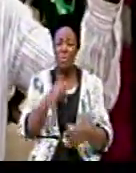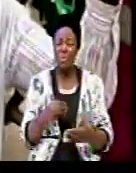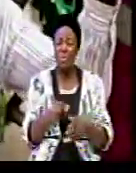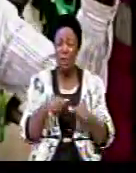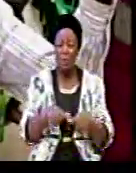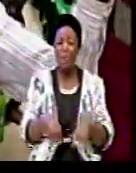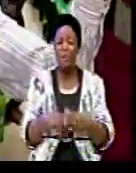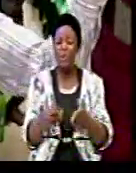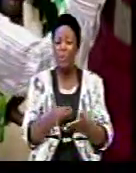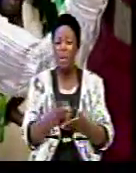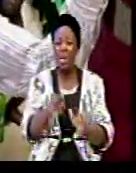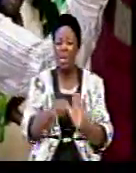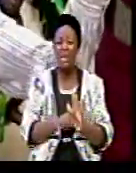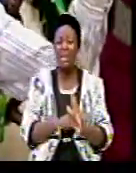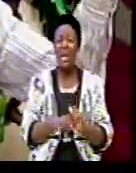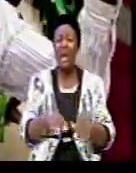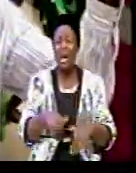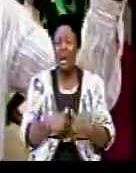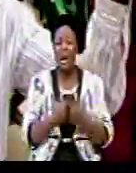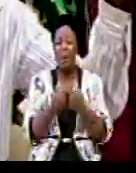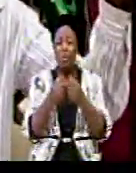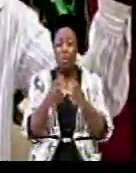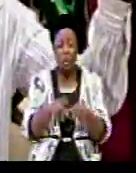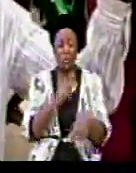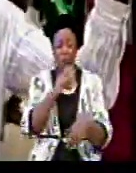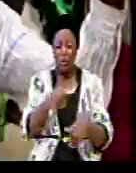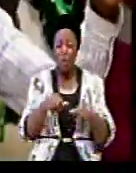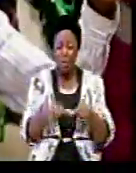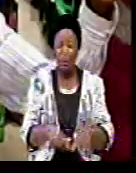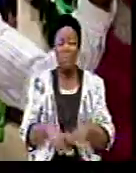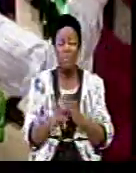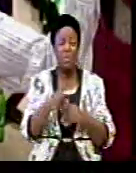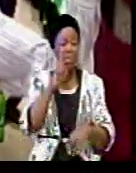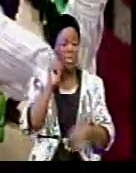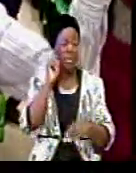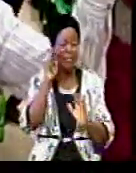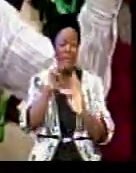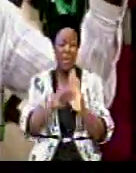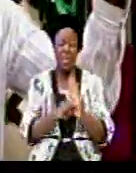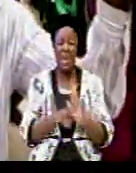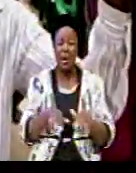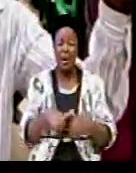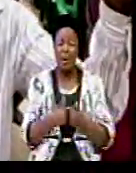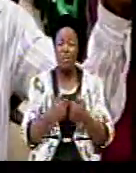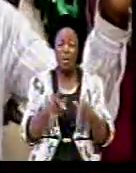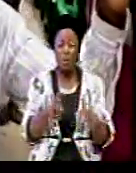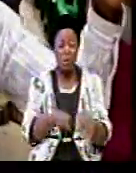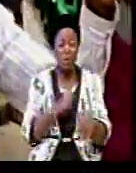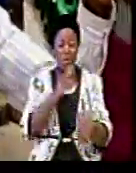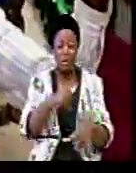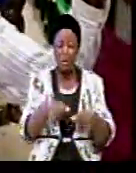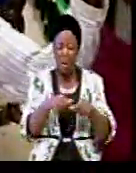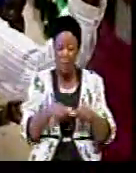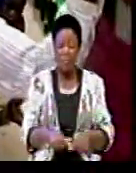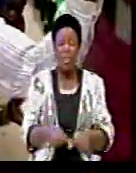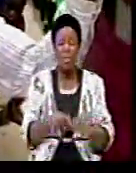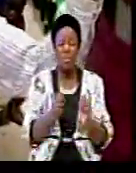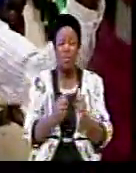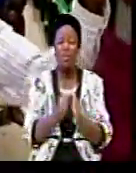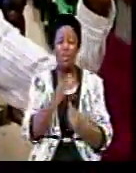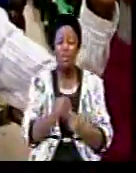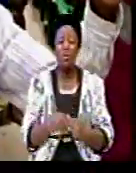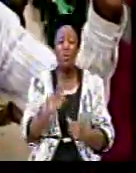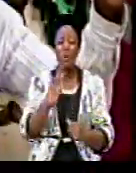health. Recover your freedom. Yes, some are praying. Many are praying. Won't you join